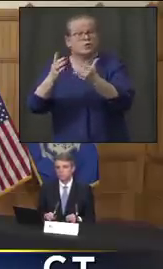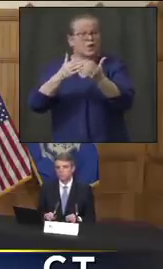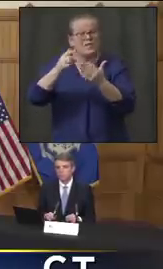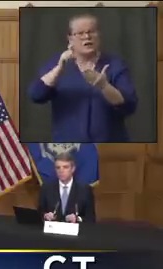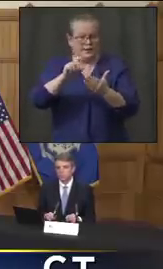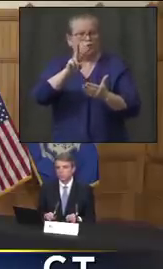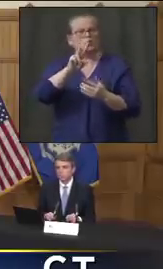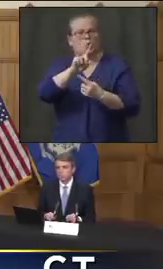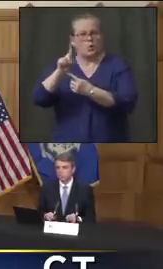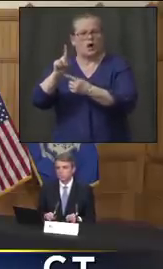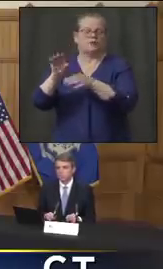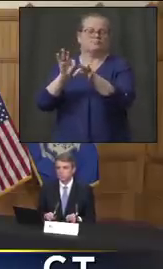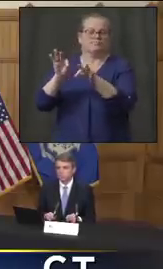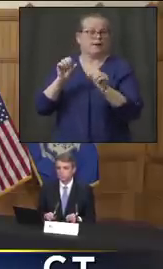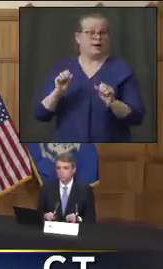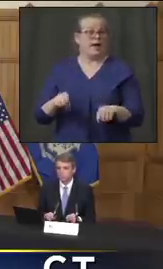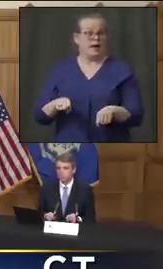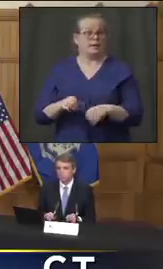Governor? Yeah.